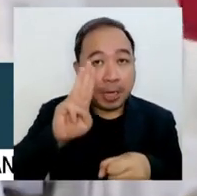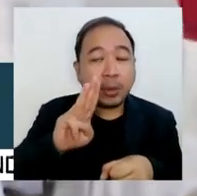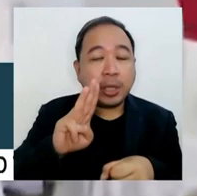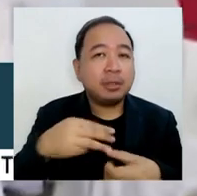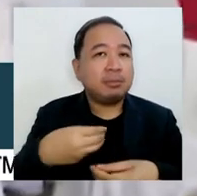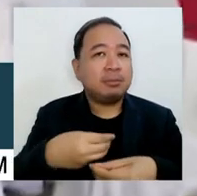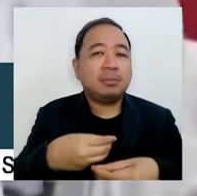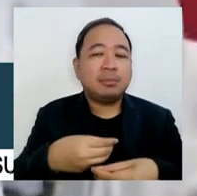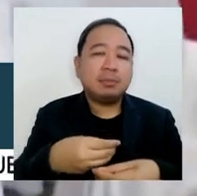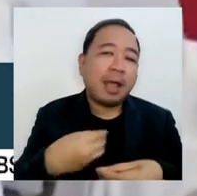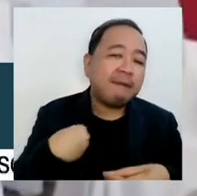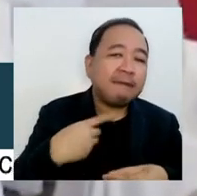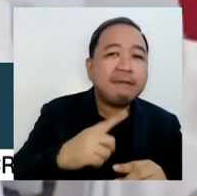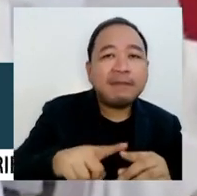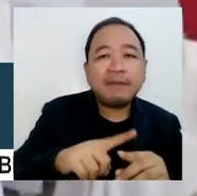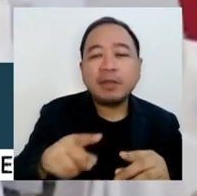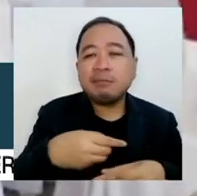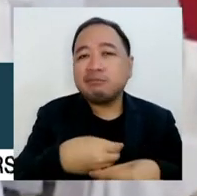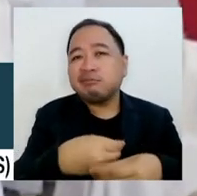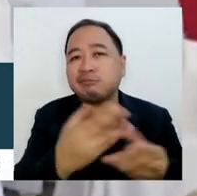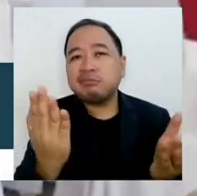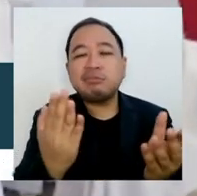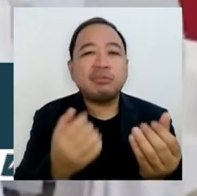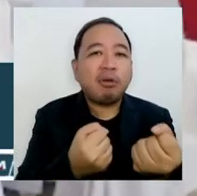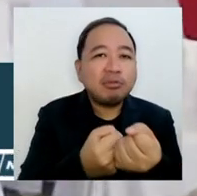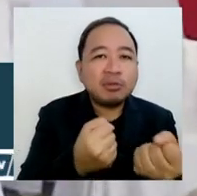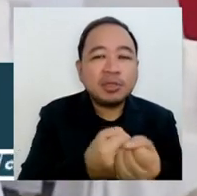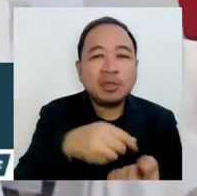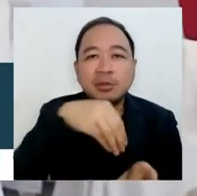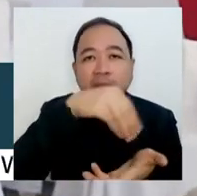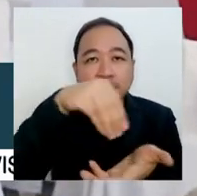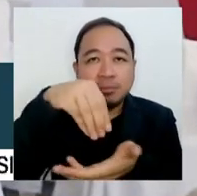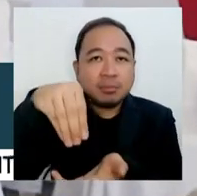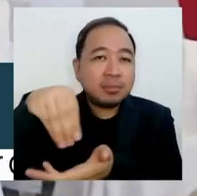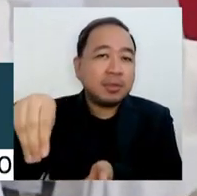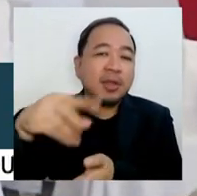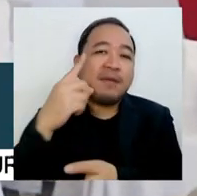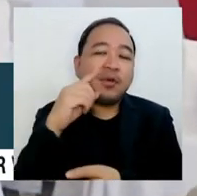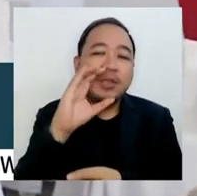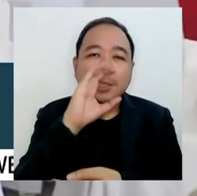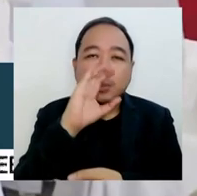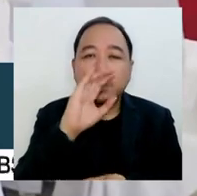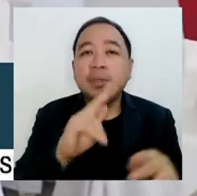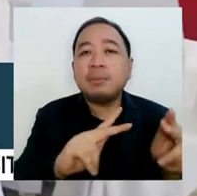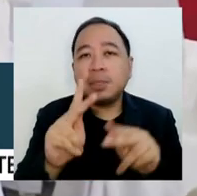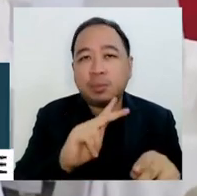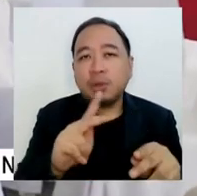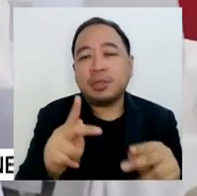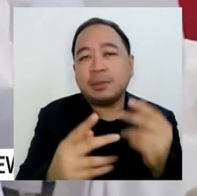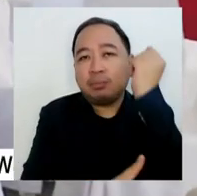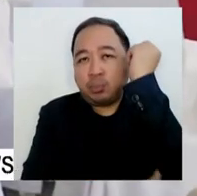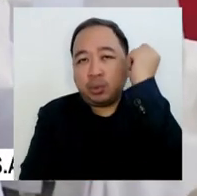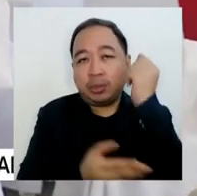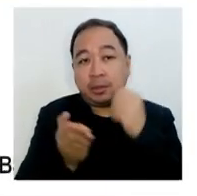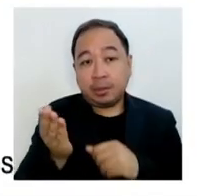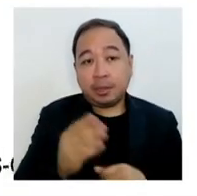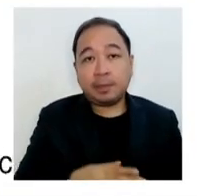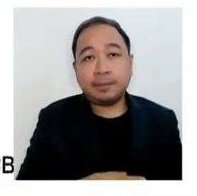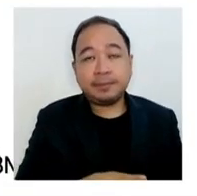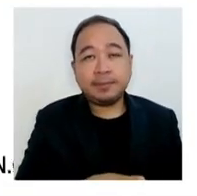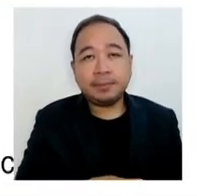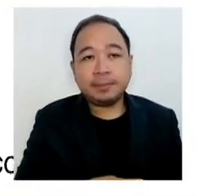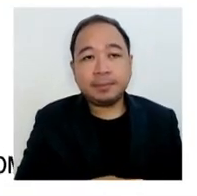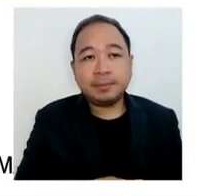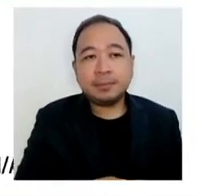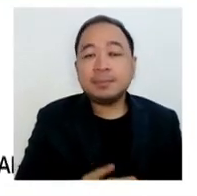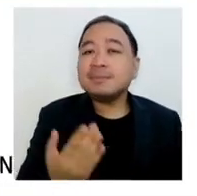several ayudas or aid packages, relief packages to Cebuanos, to indigent Cebuanos there. Carmina. Thanks a lot. Our very own